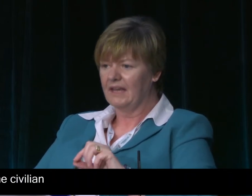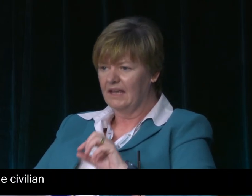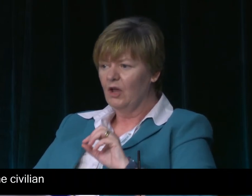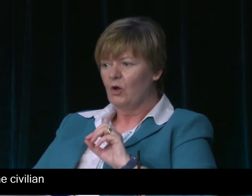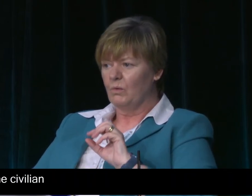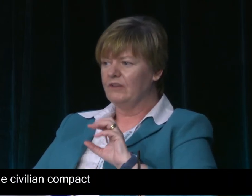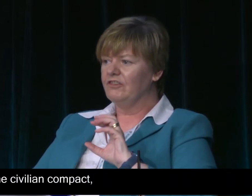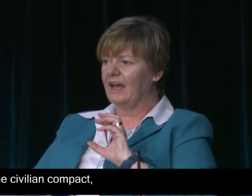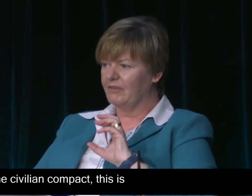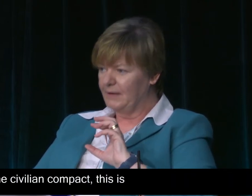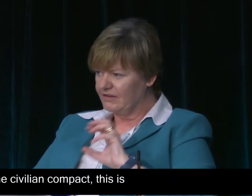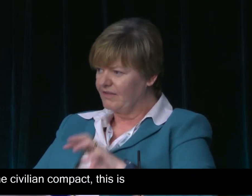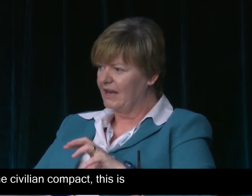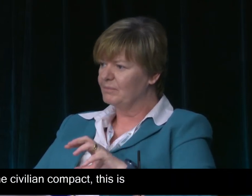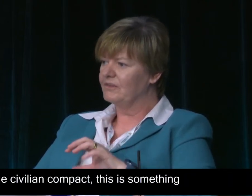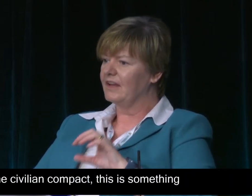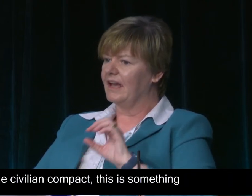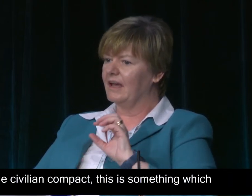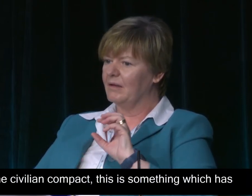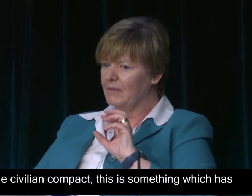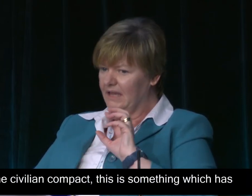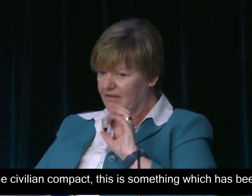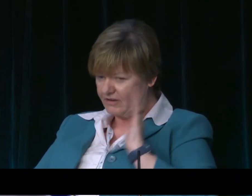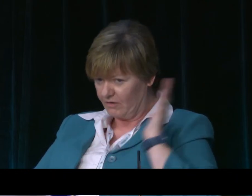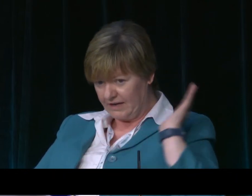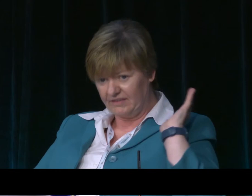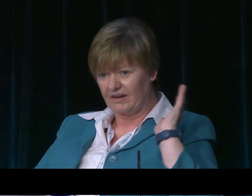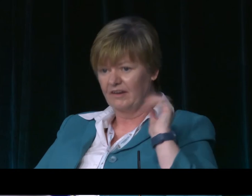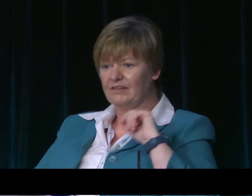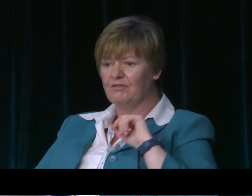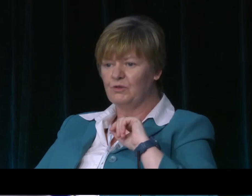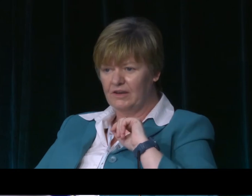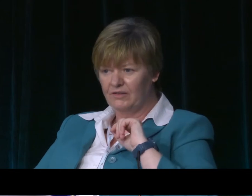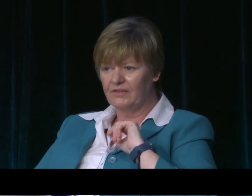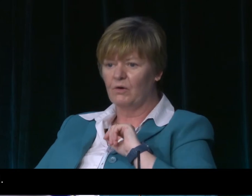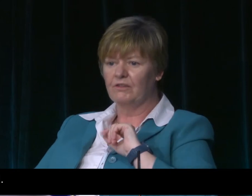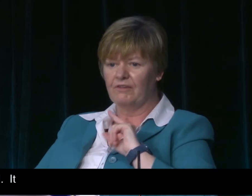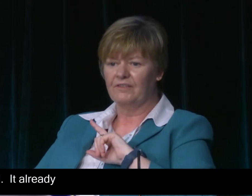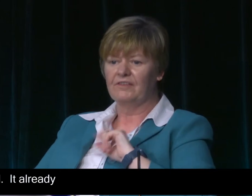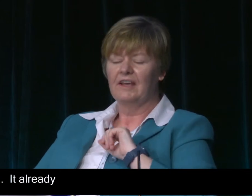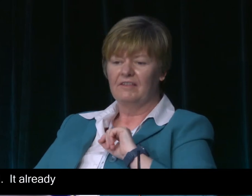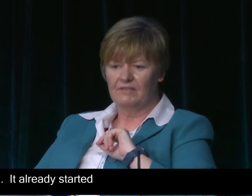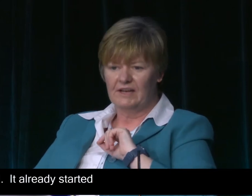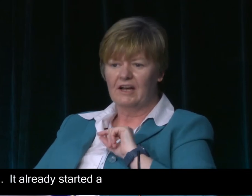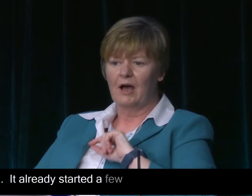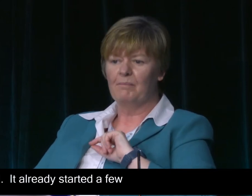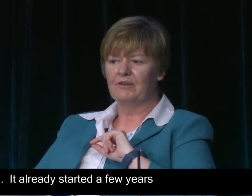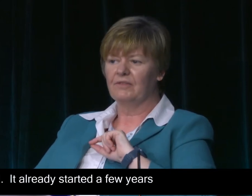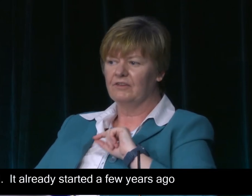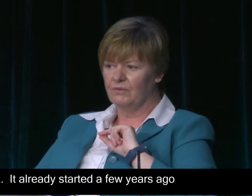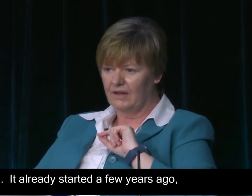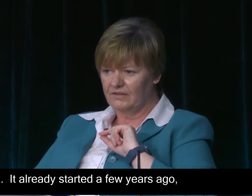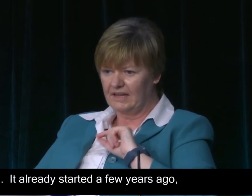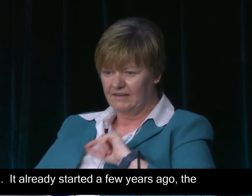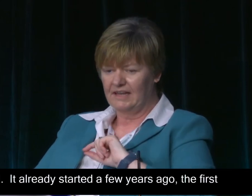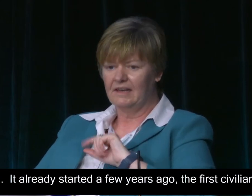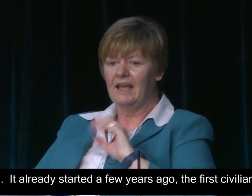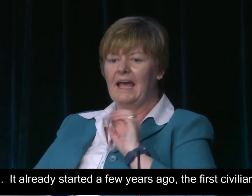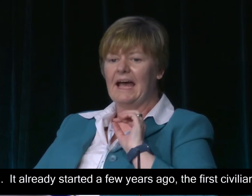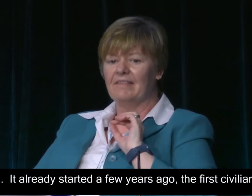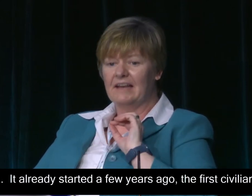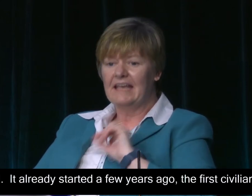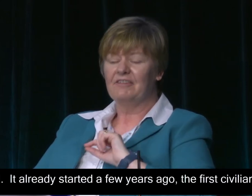this is something which has been developed and it already started a few years ago the first civilian compact was in 2018